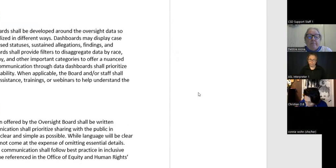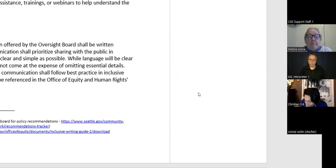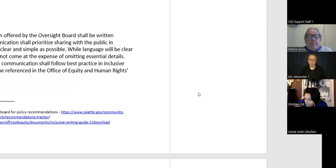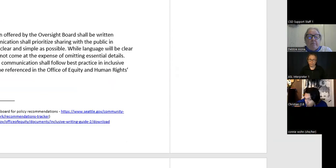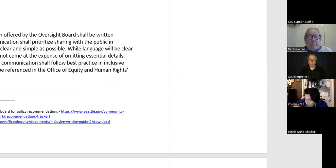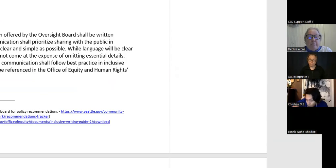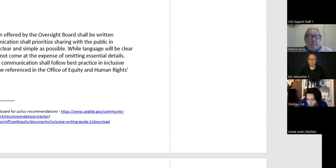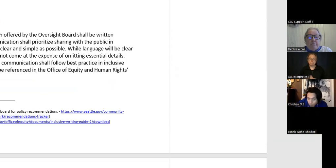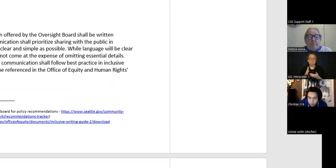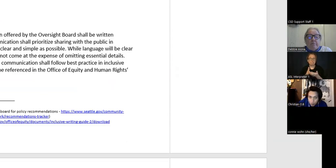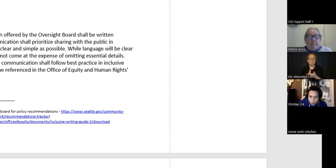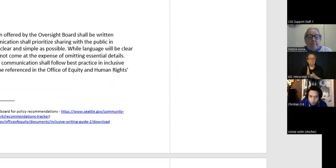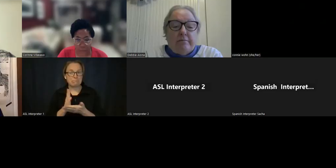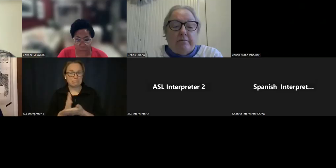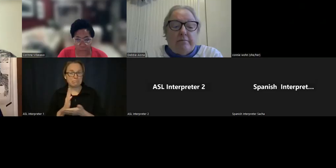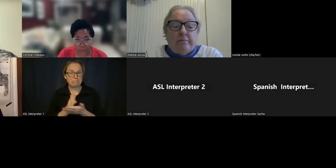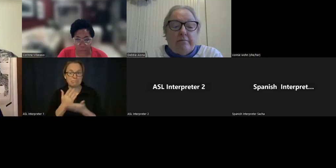All right, thank you.